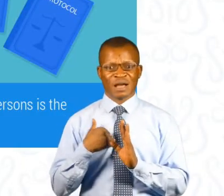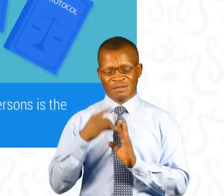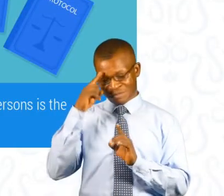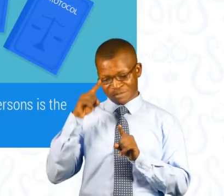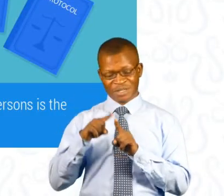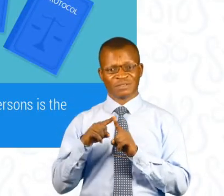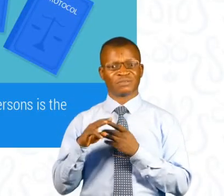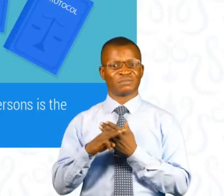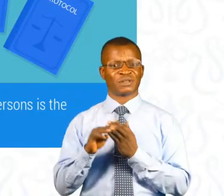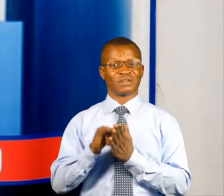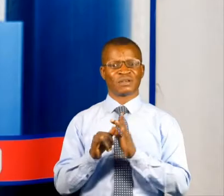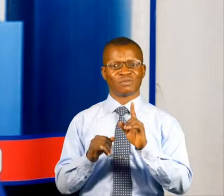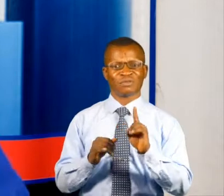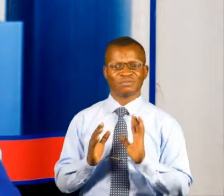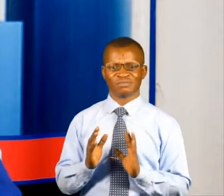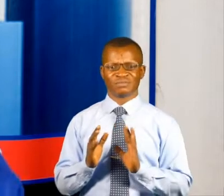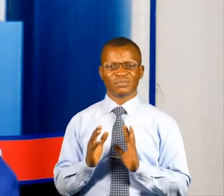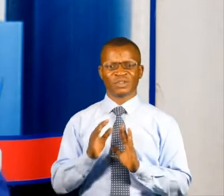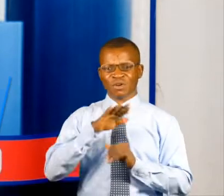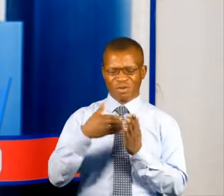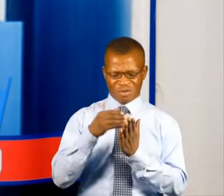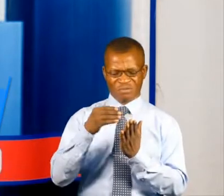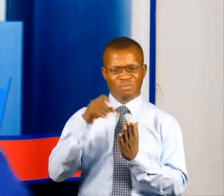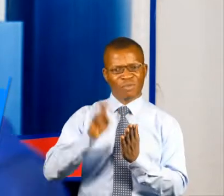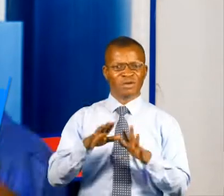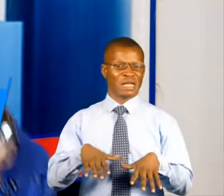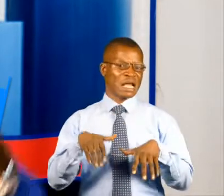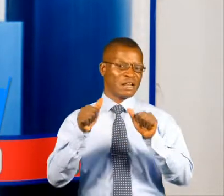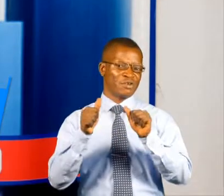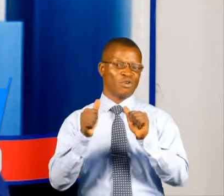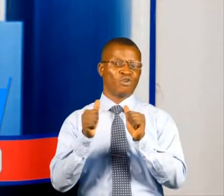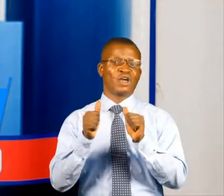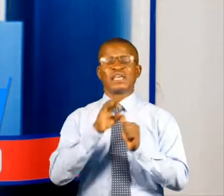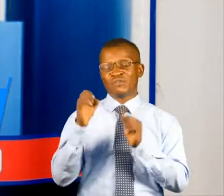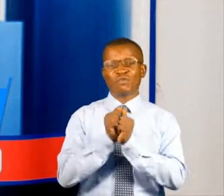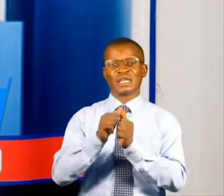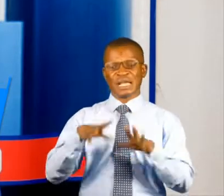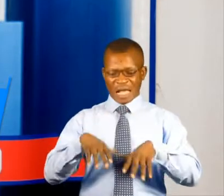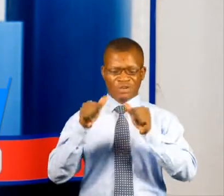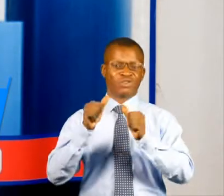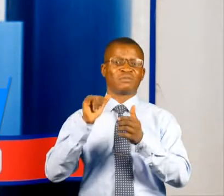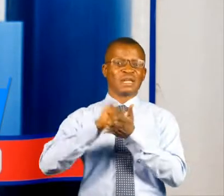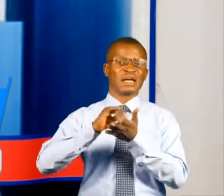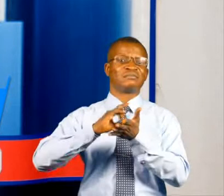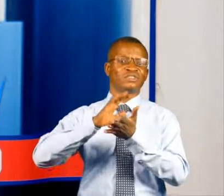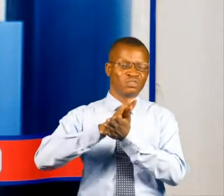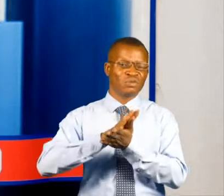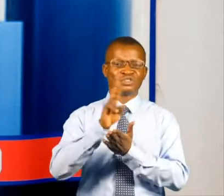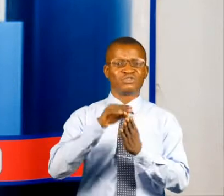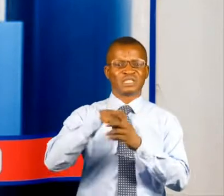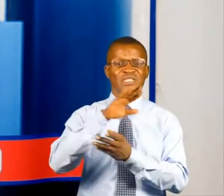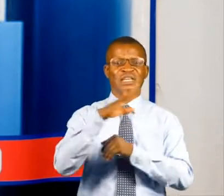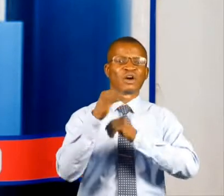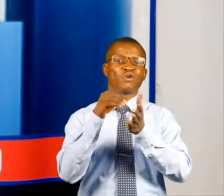the UN protocol is one. There are no, so state parties are supposed to adopt, and even when they adopt and mainstream in